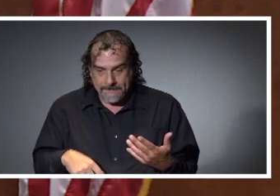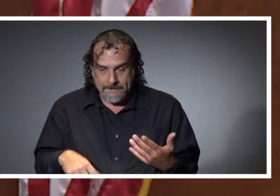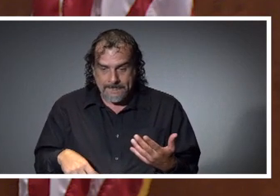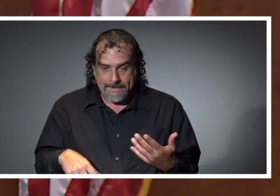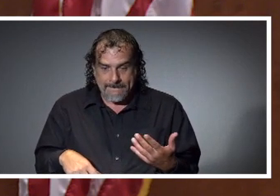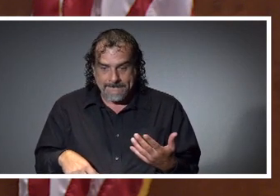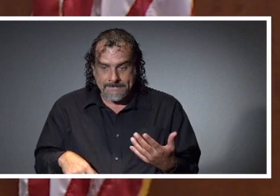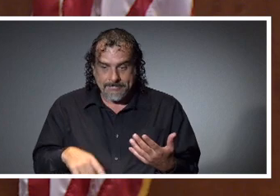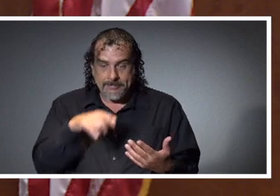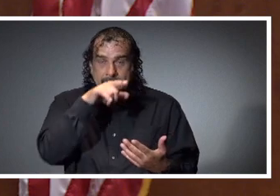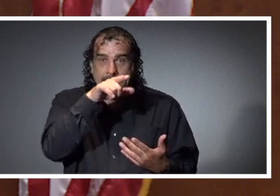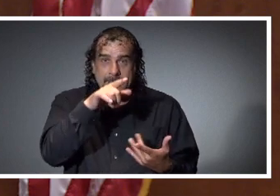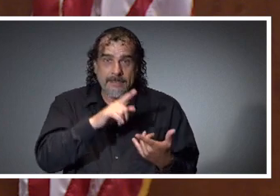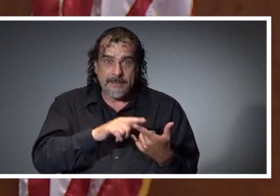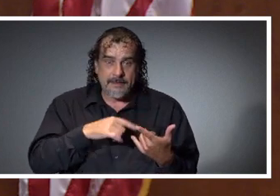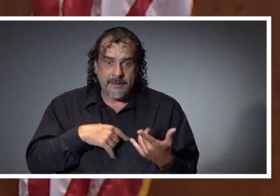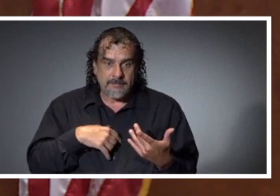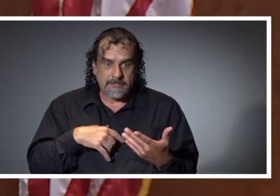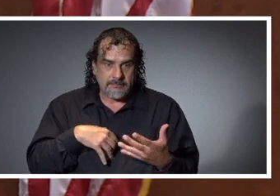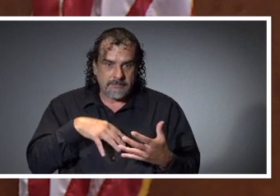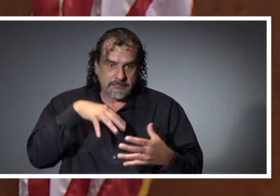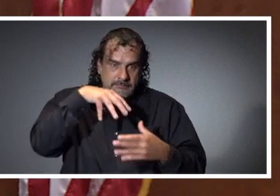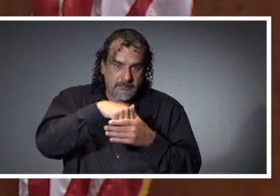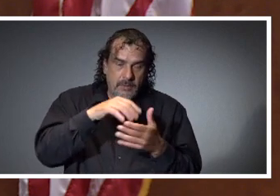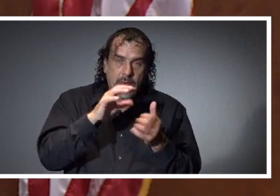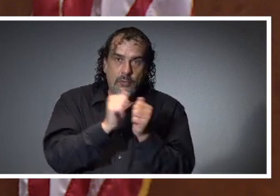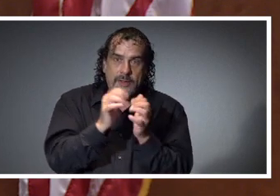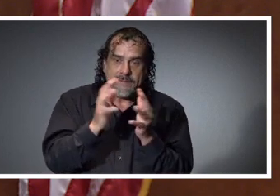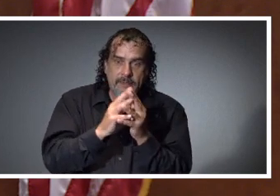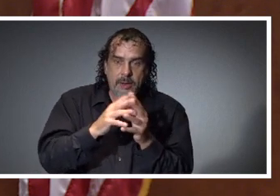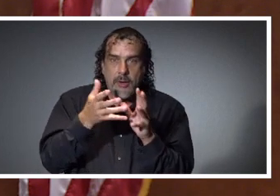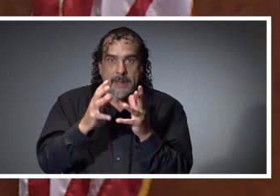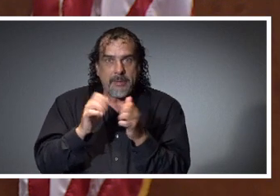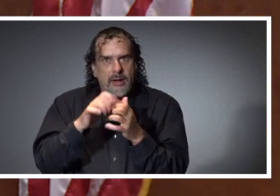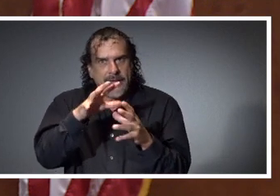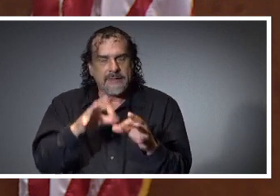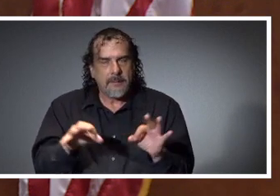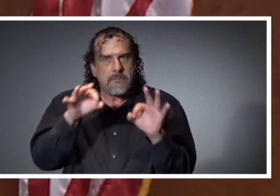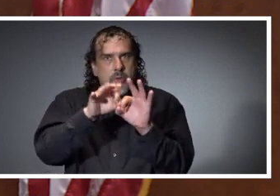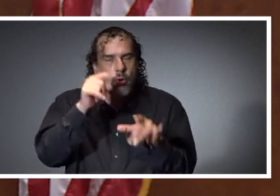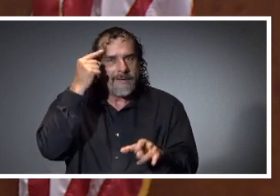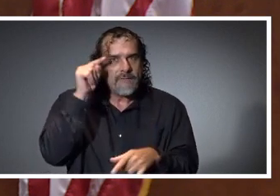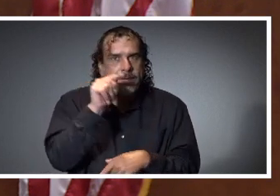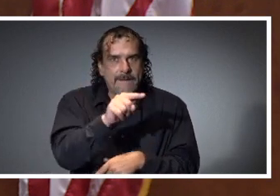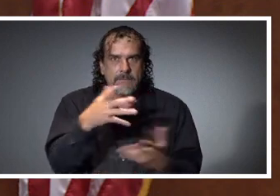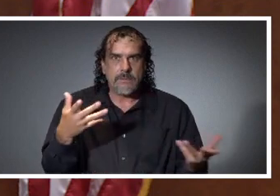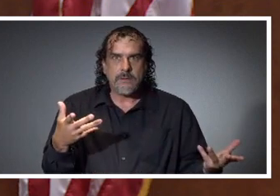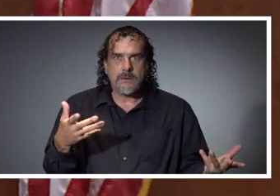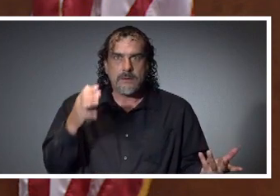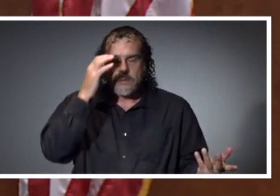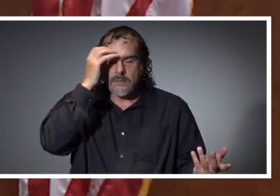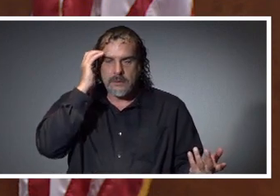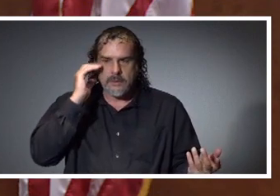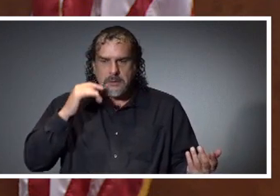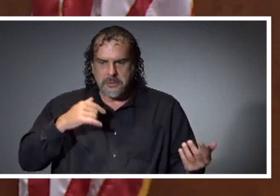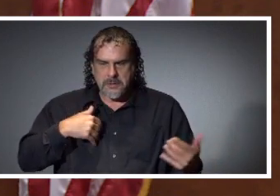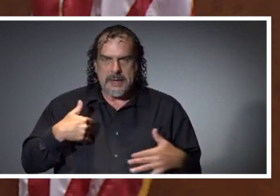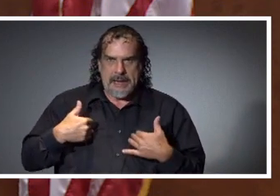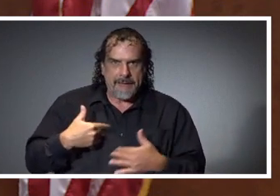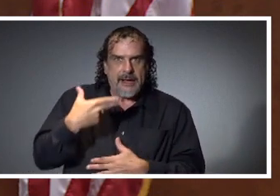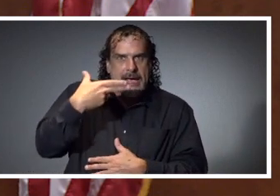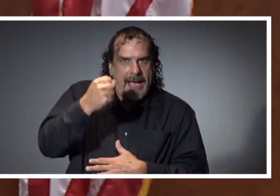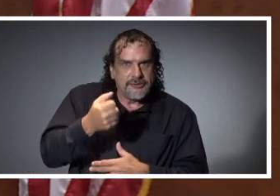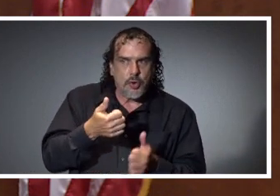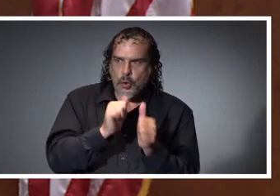the athletic portion of their day is extremely important to them. And so I believe that there is a way for us to do high school sports in